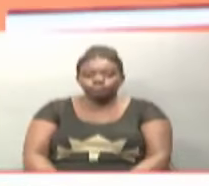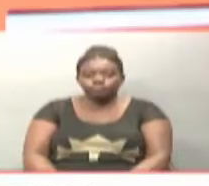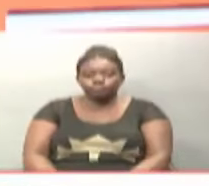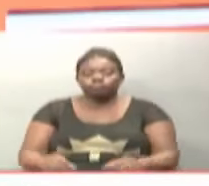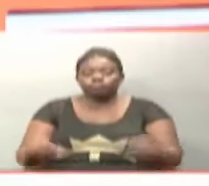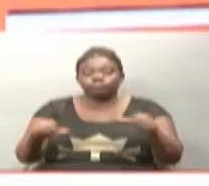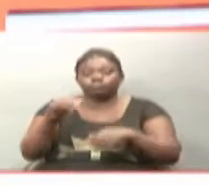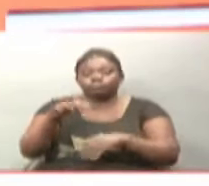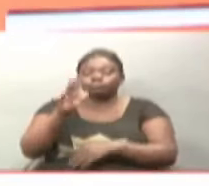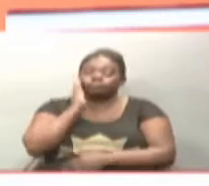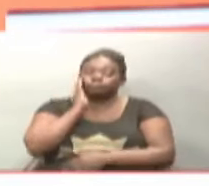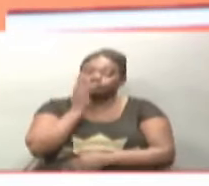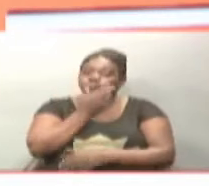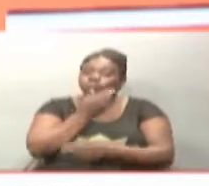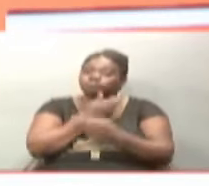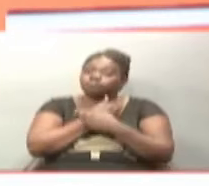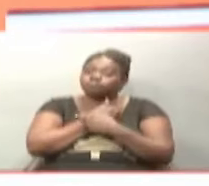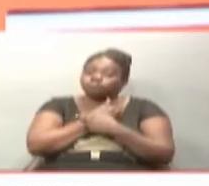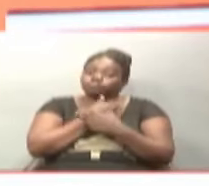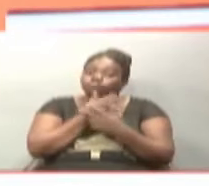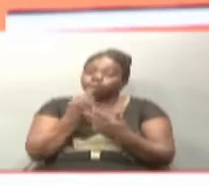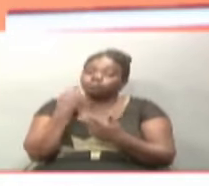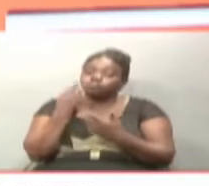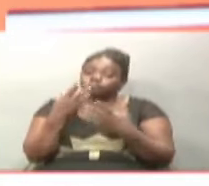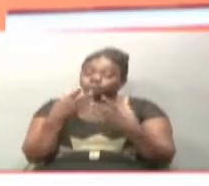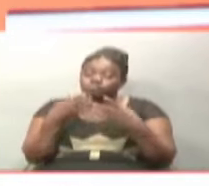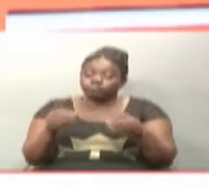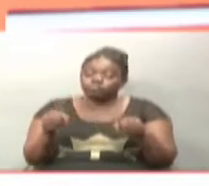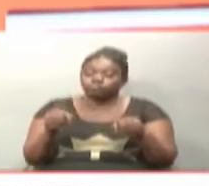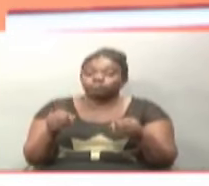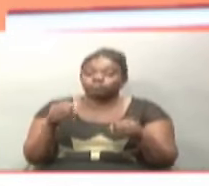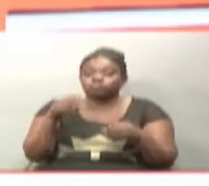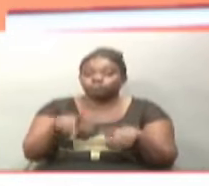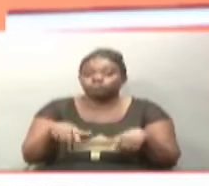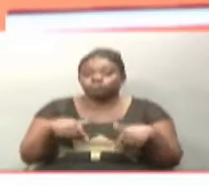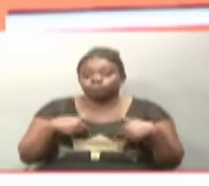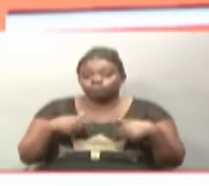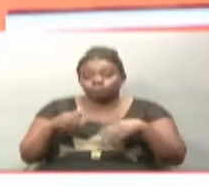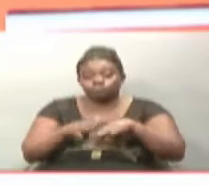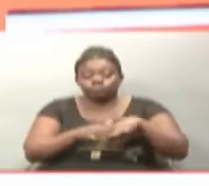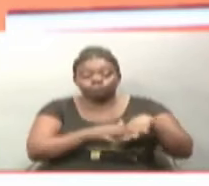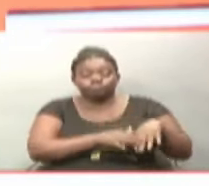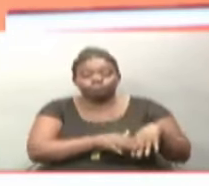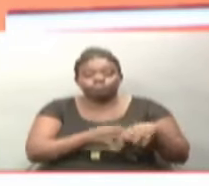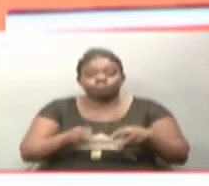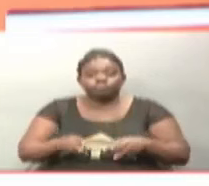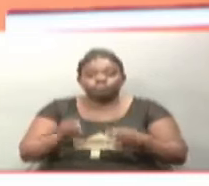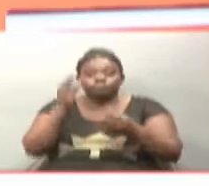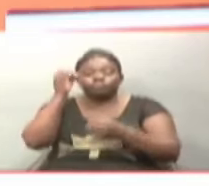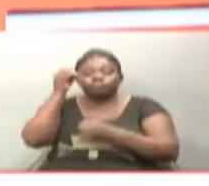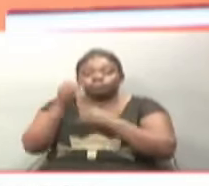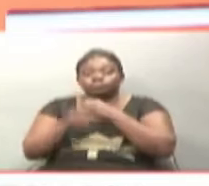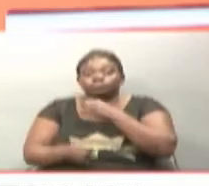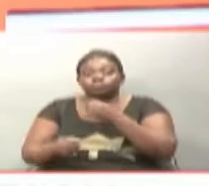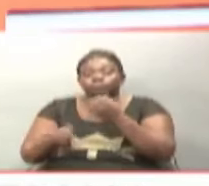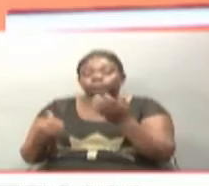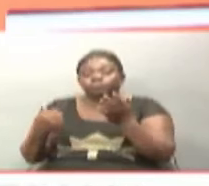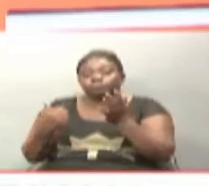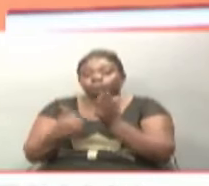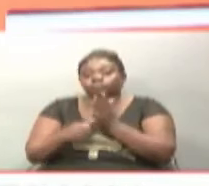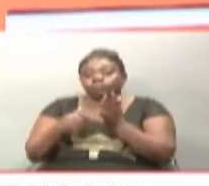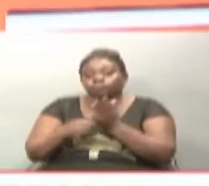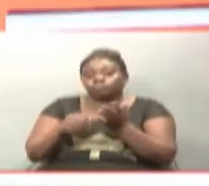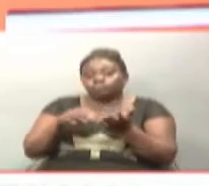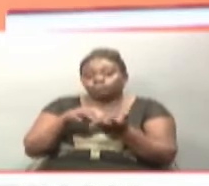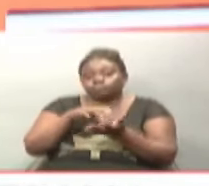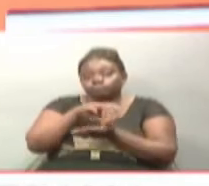Kibinyo ddala tusaasidde abooluganda bannaffe abalusudde mwaka ba. Ate ng'emu ku ngeri y'okumalawo entalo z'ettaka, gavumenti egabidde abantu